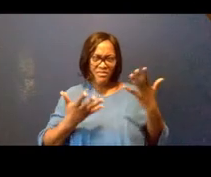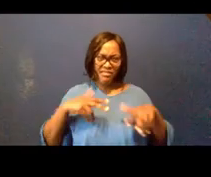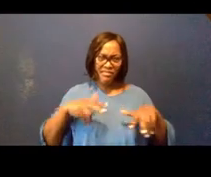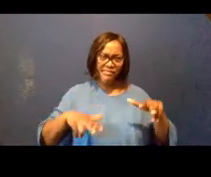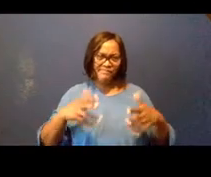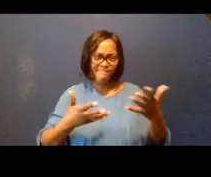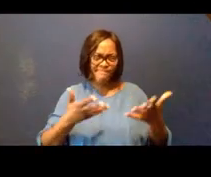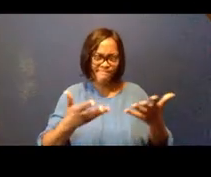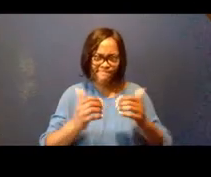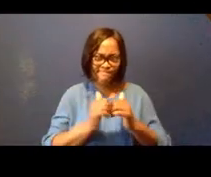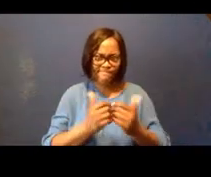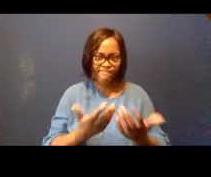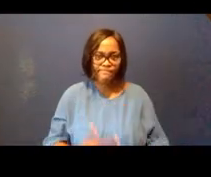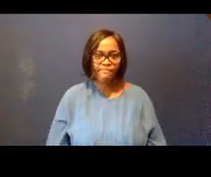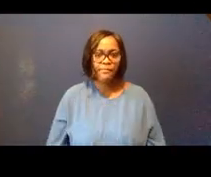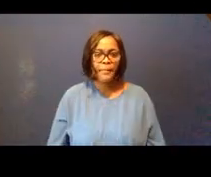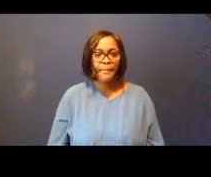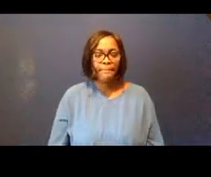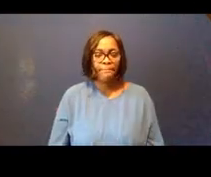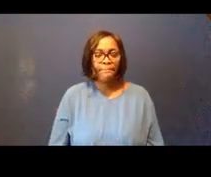local government cannot